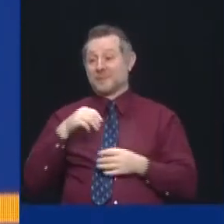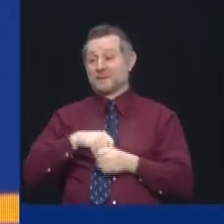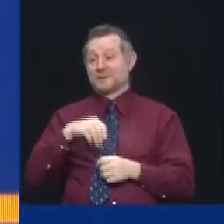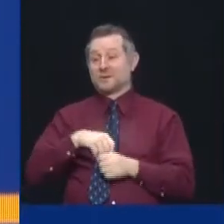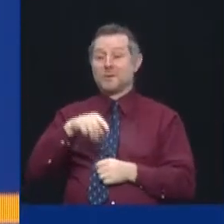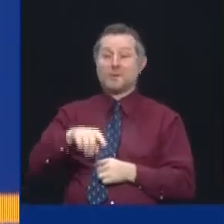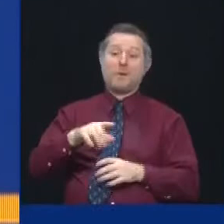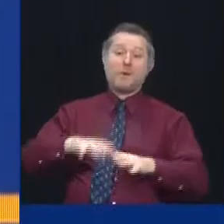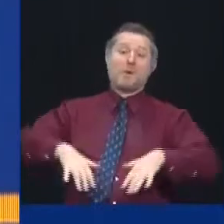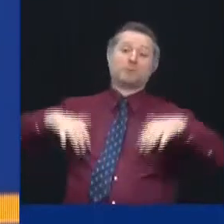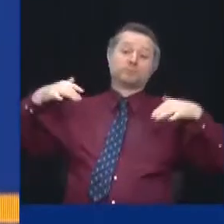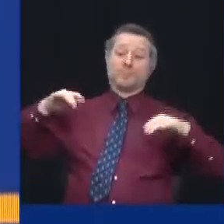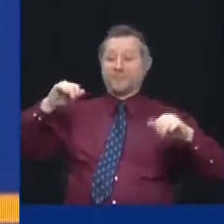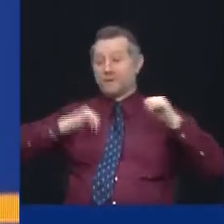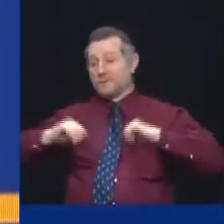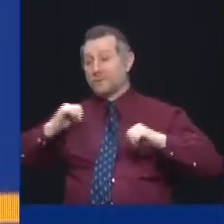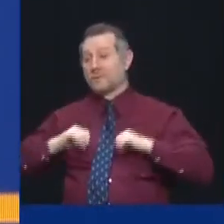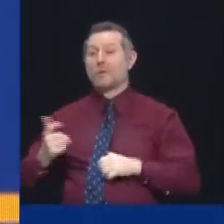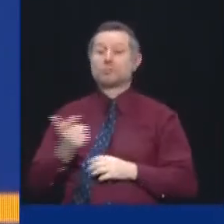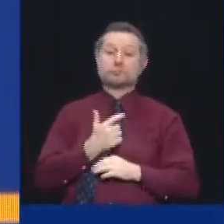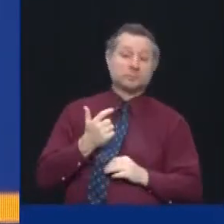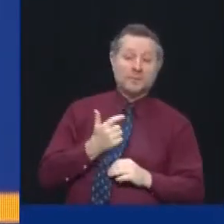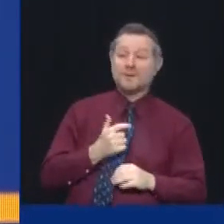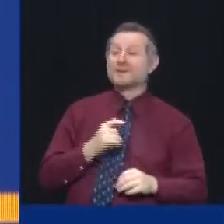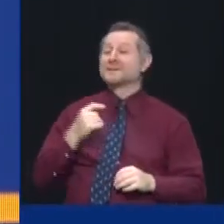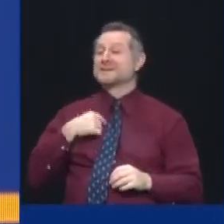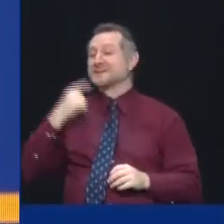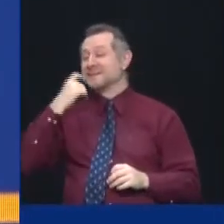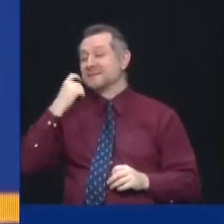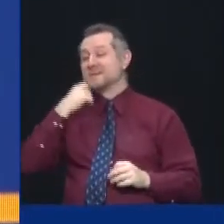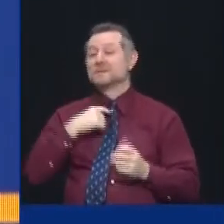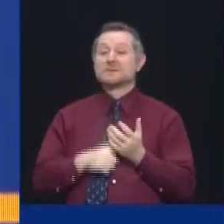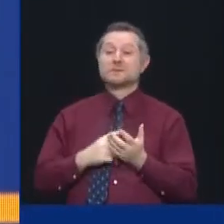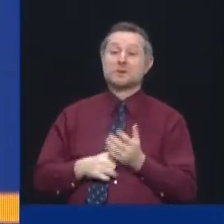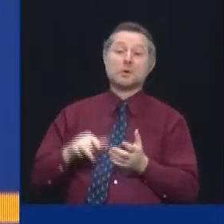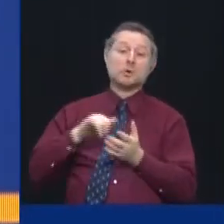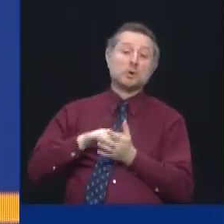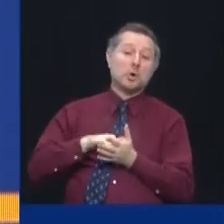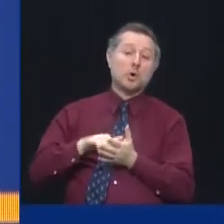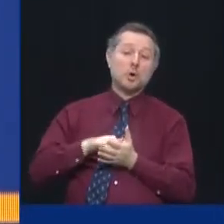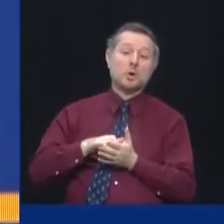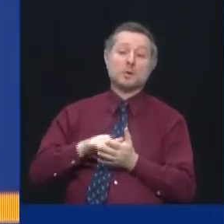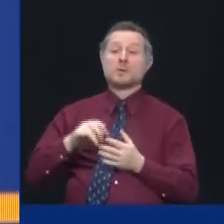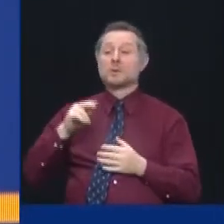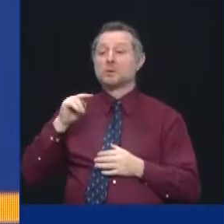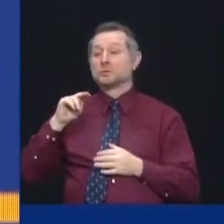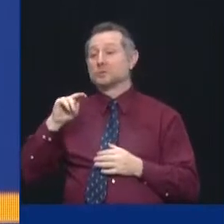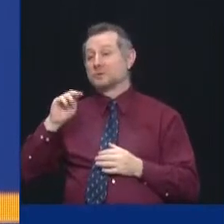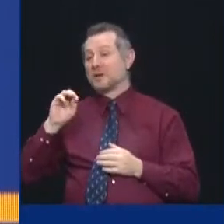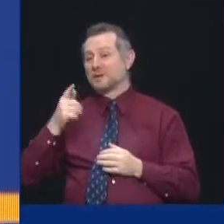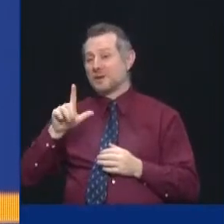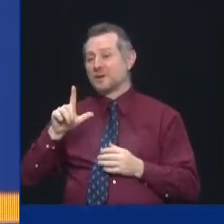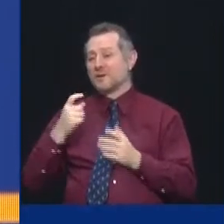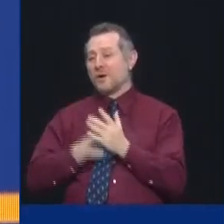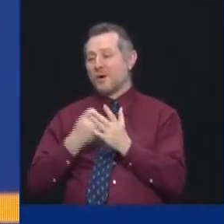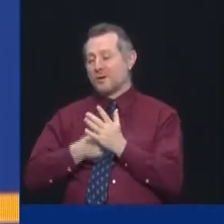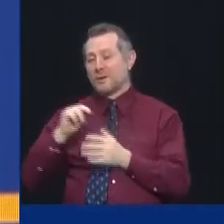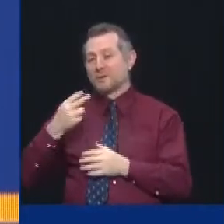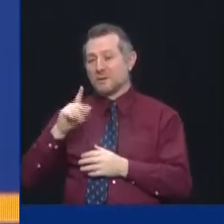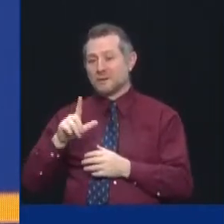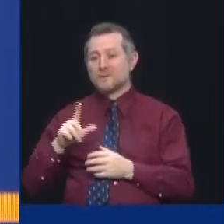are no limitations. Reinvent the way we do it. Take all those little chains that